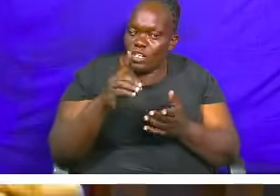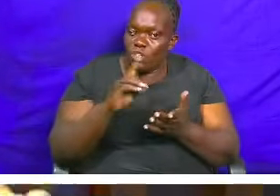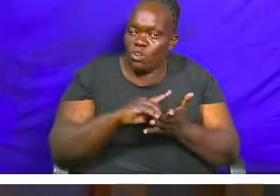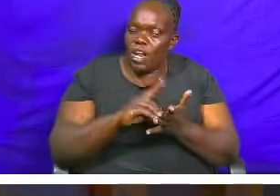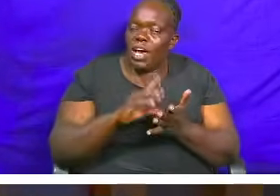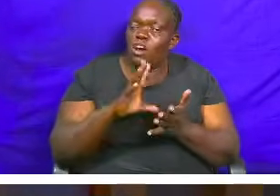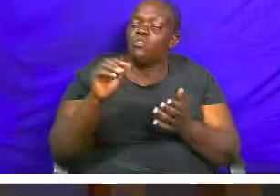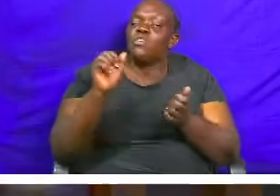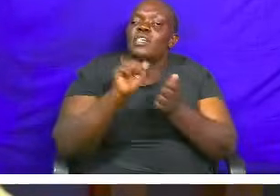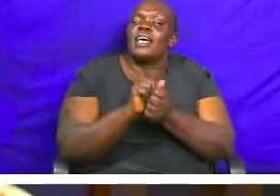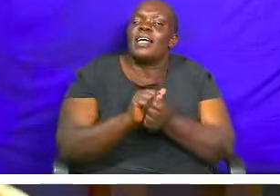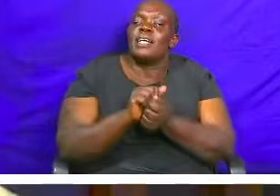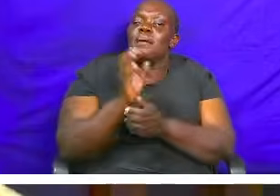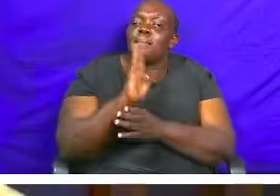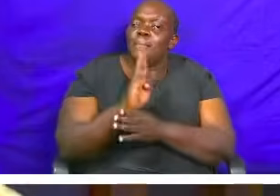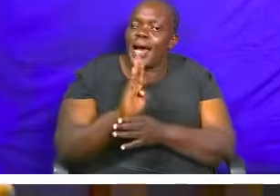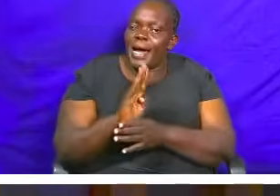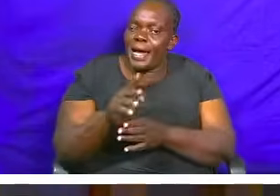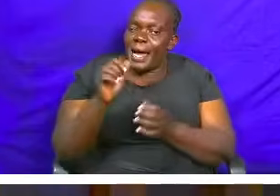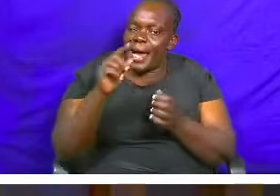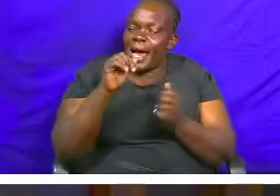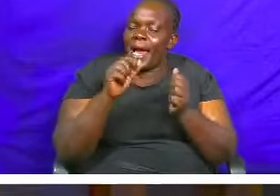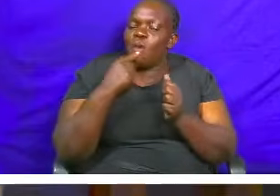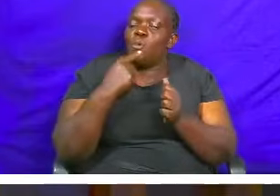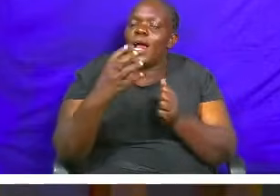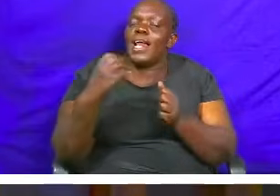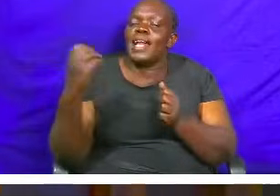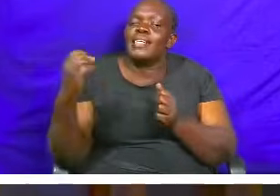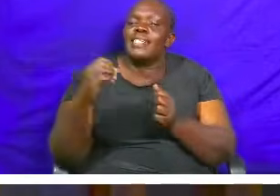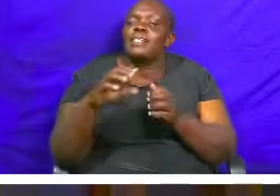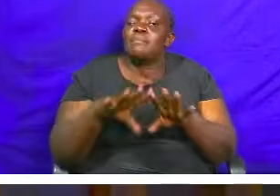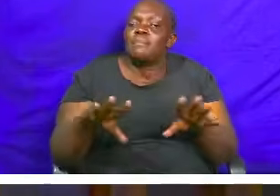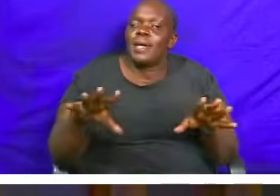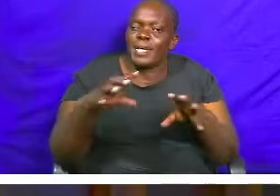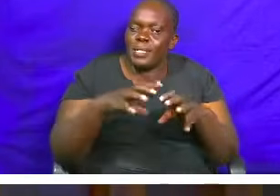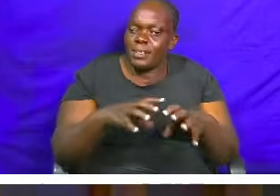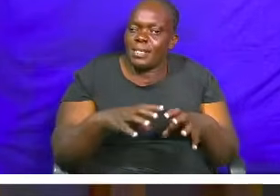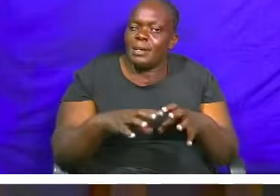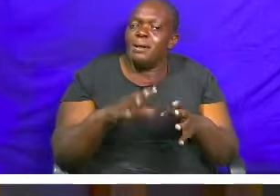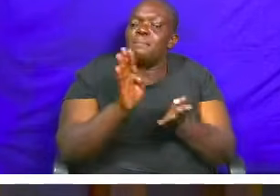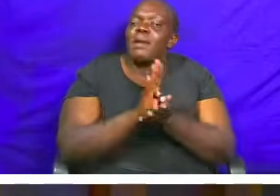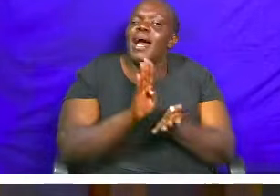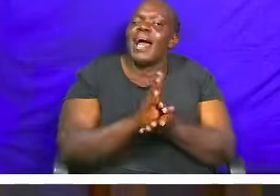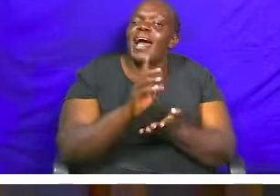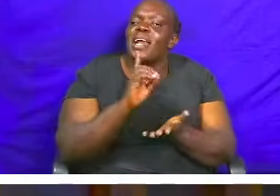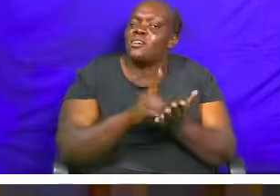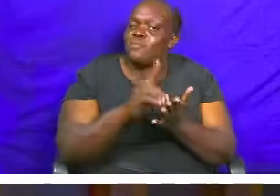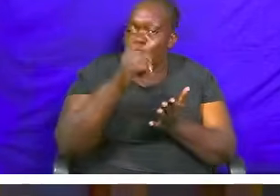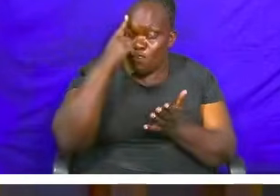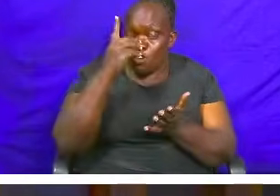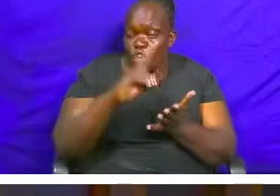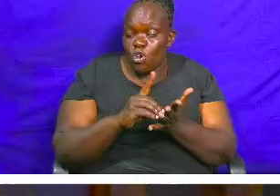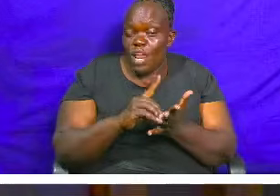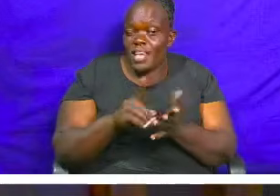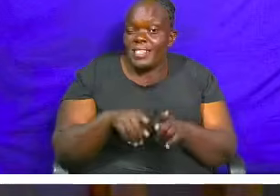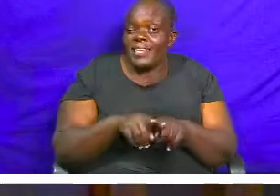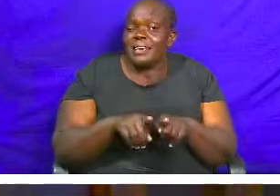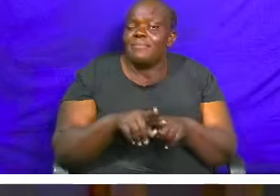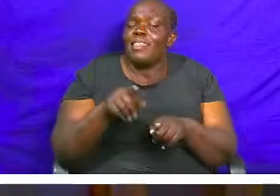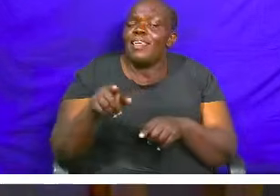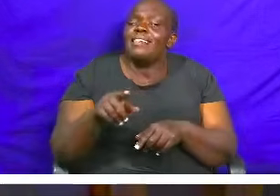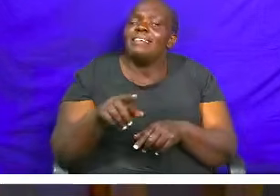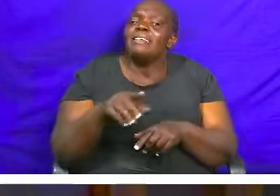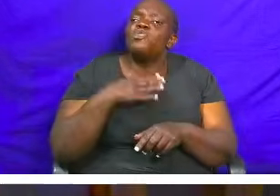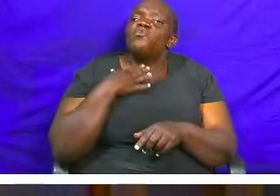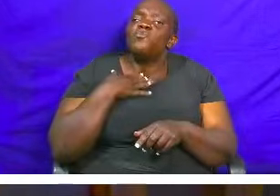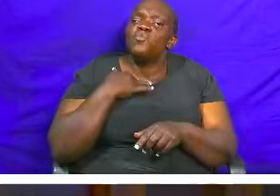banks and you have 100 marketing companies. So the banks think there's a lot of demand for dollars. So that artificial demand used